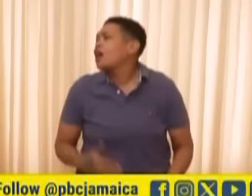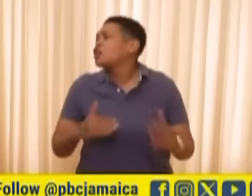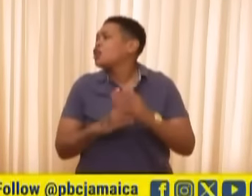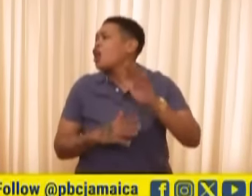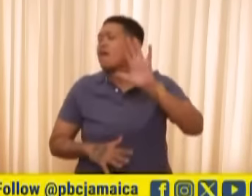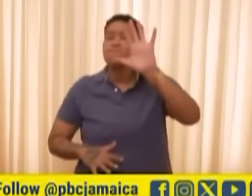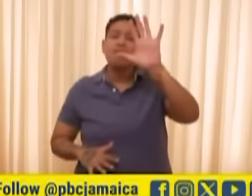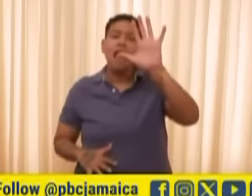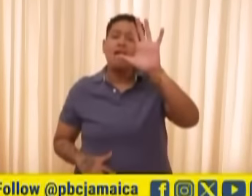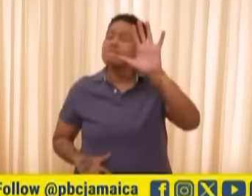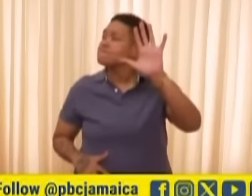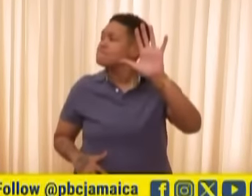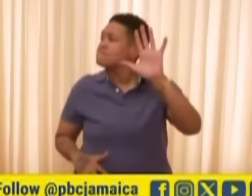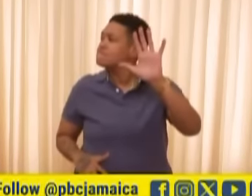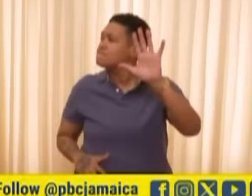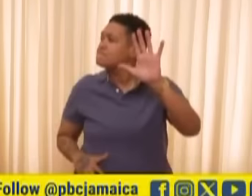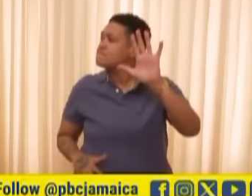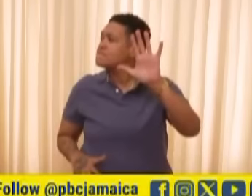5 most